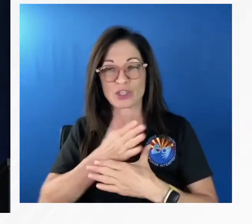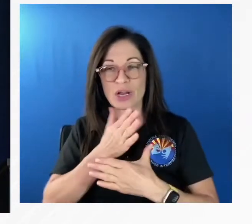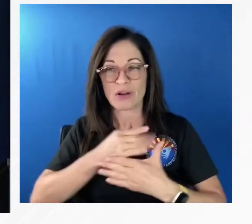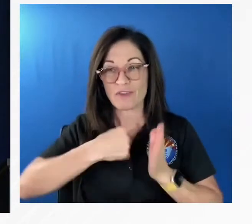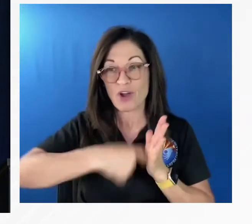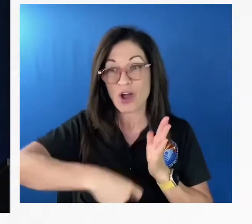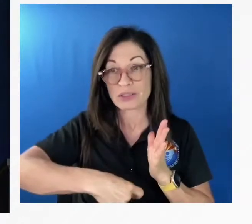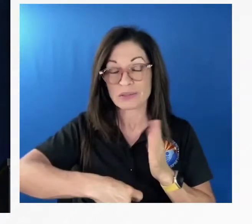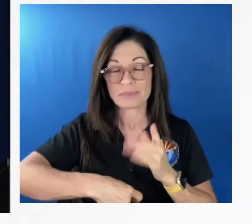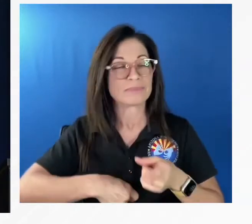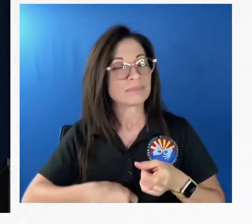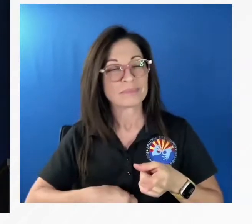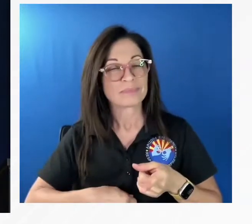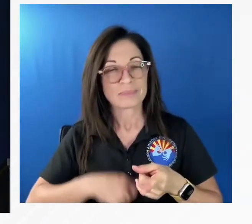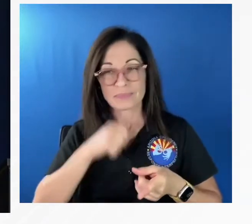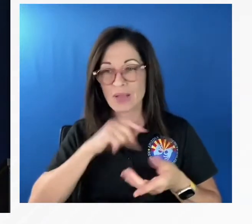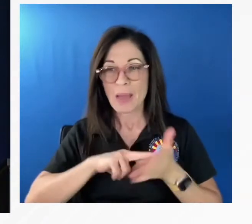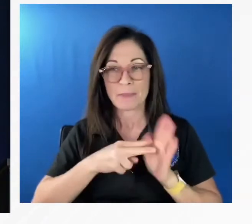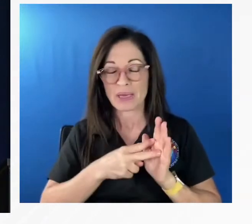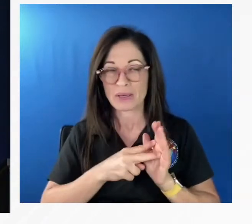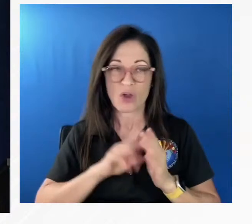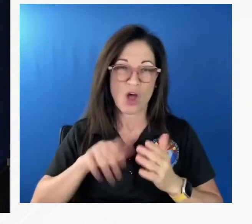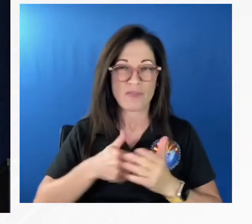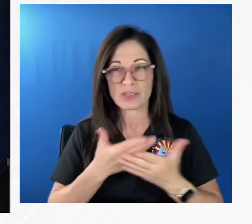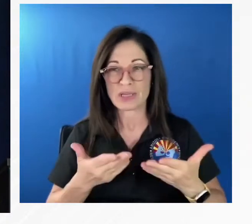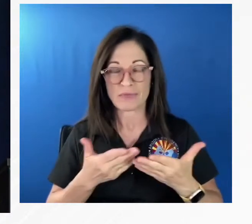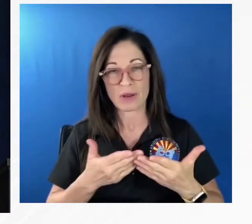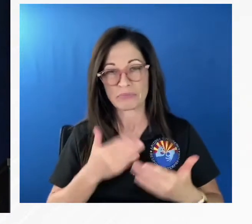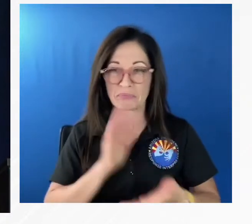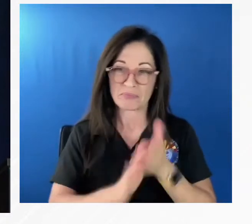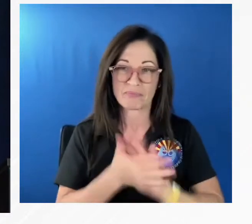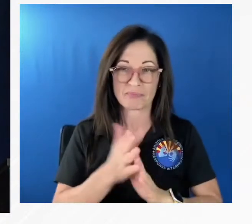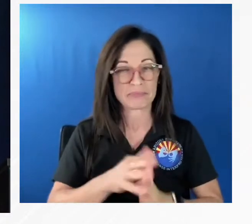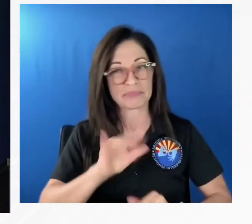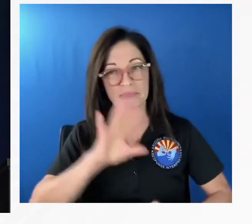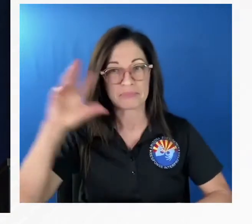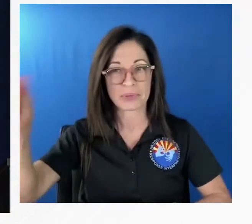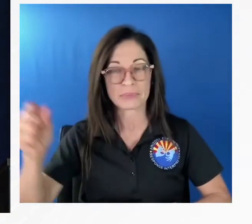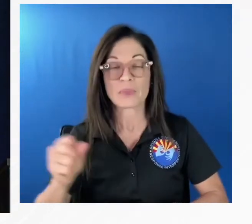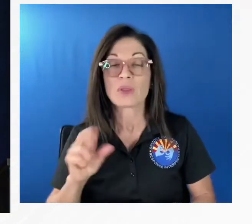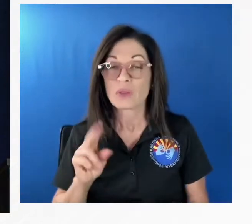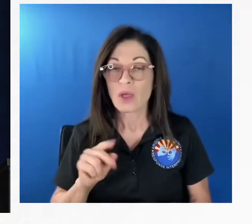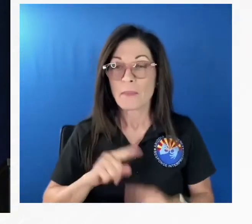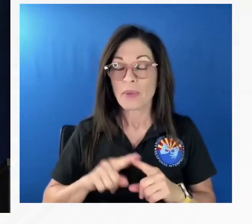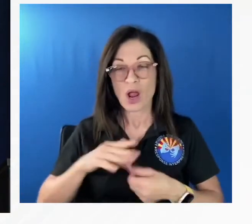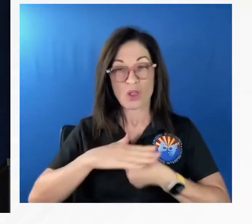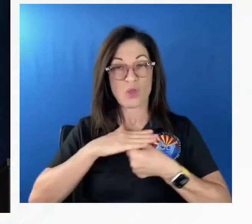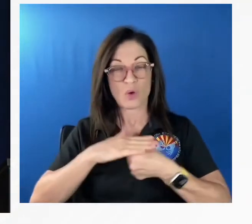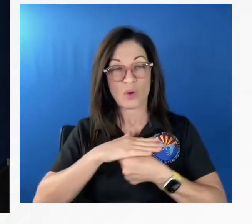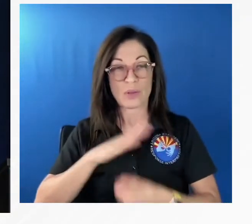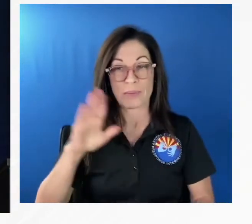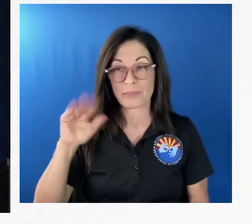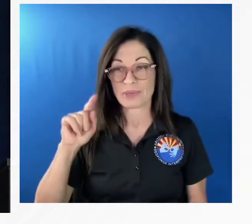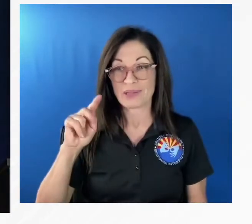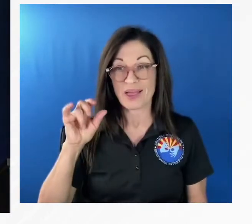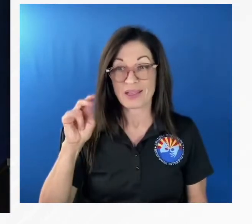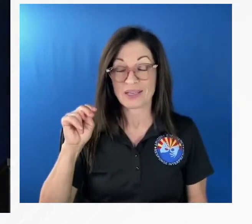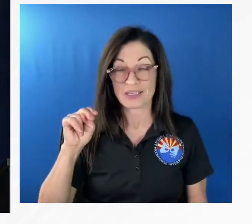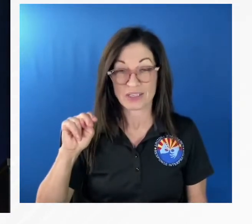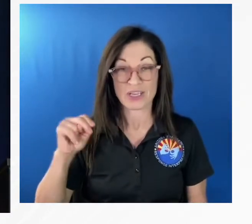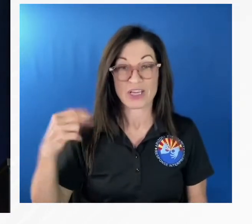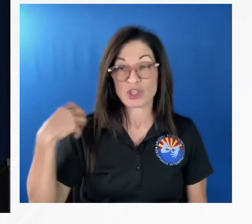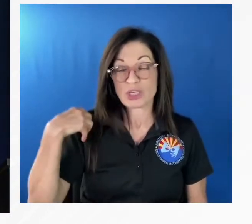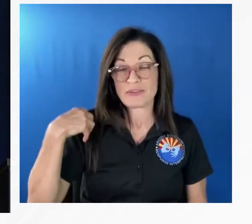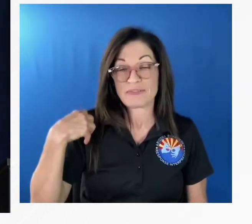going to pack up our stuff and drive away and be done. Our local battalion chief, Jay Gates. Jay, you're here? Raise